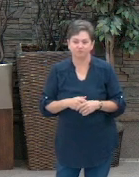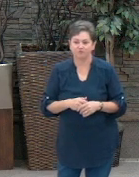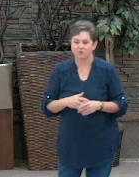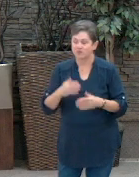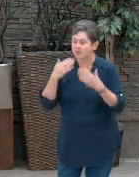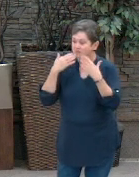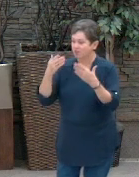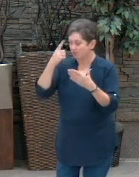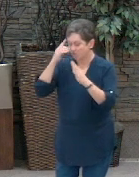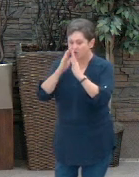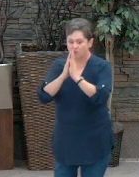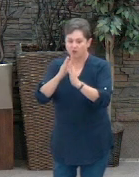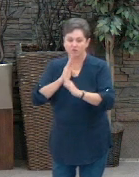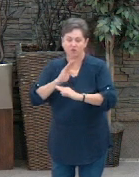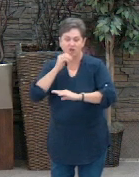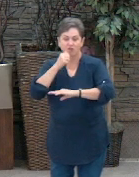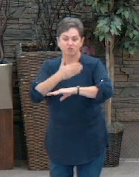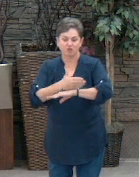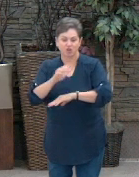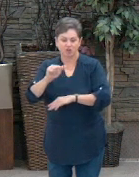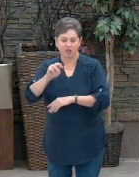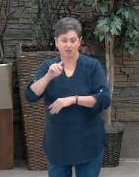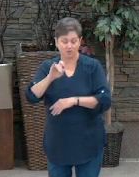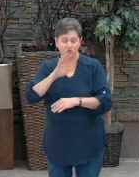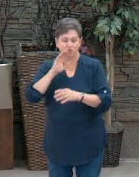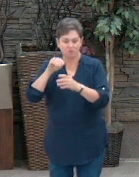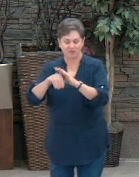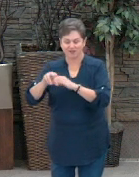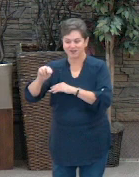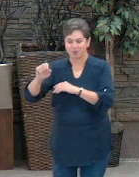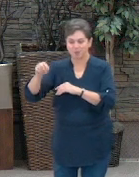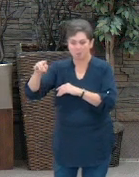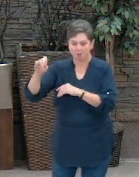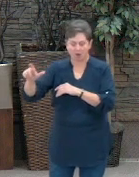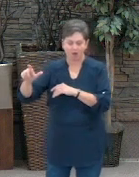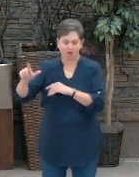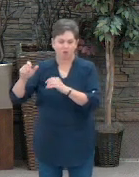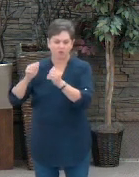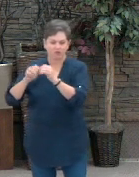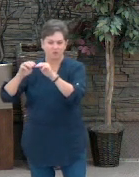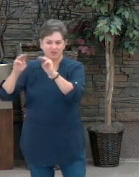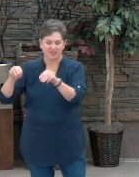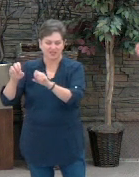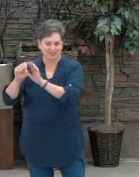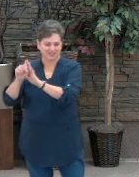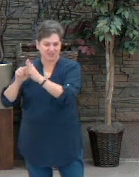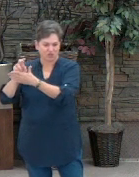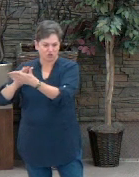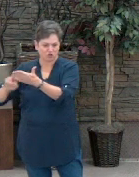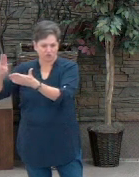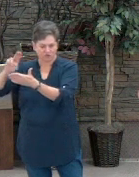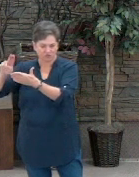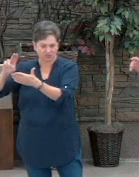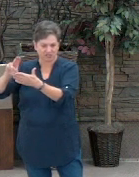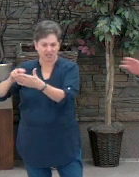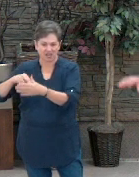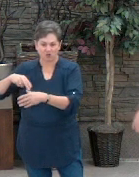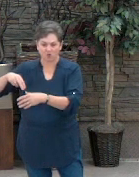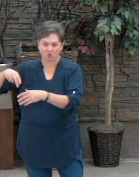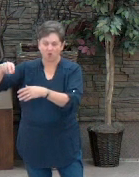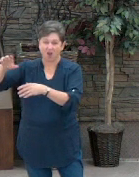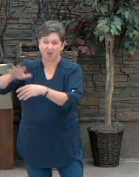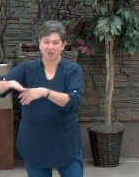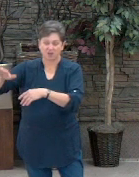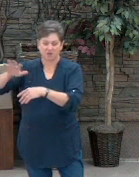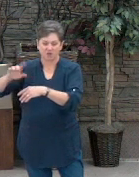Want to say thank you for praying for our daughter Amber, who'd been in Nepal, had done something with Montana State University, and sort of walking up